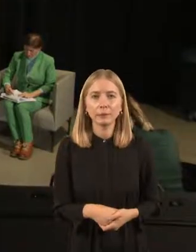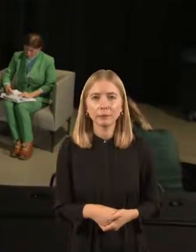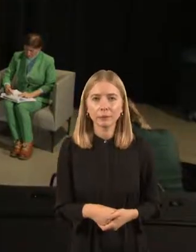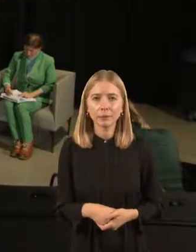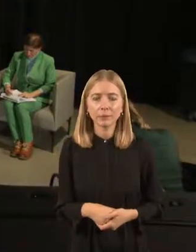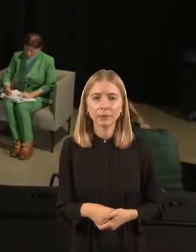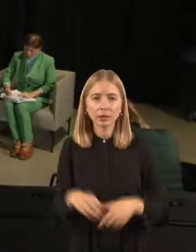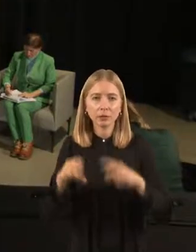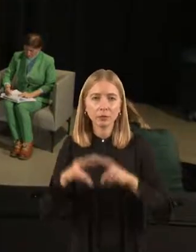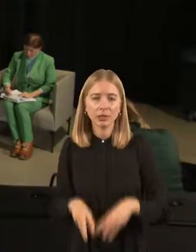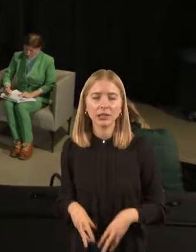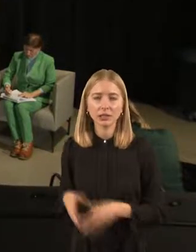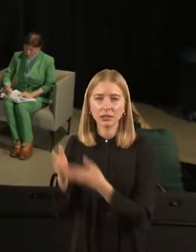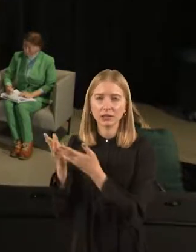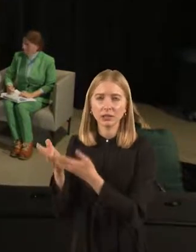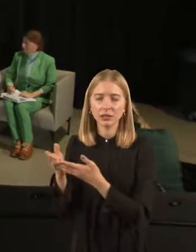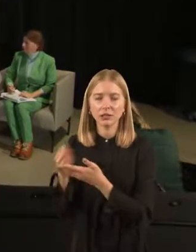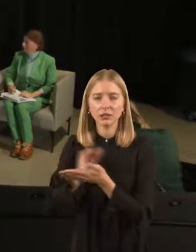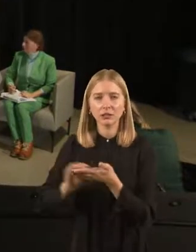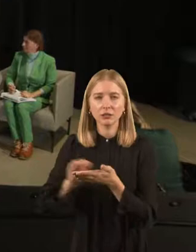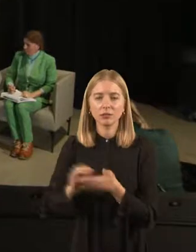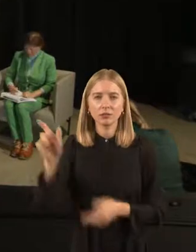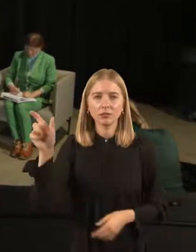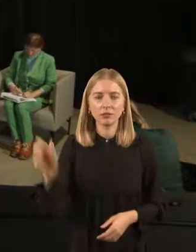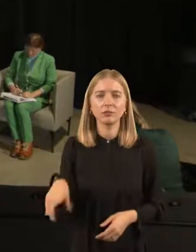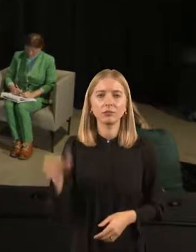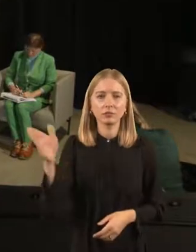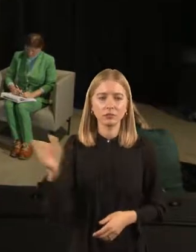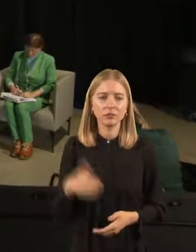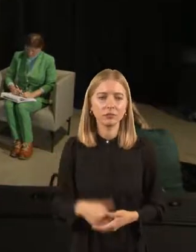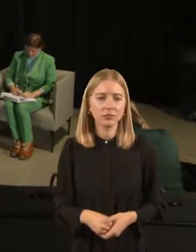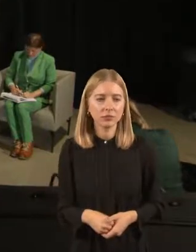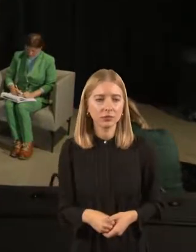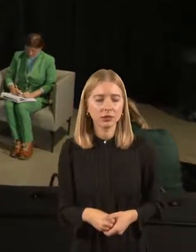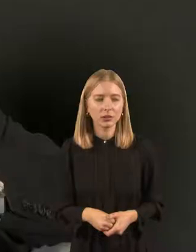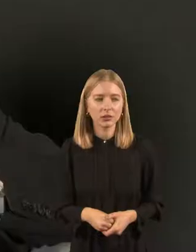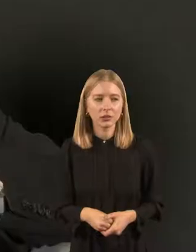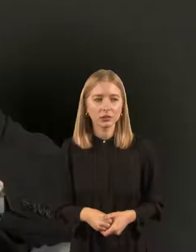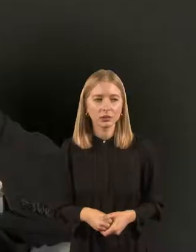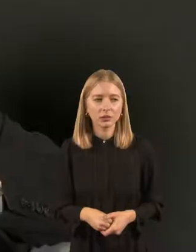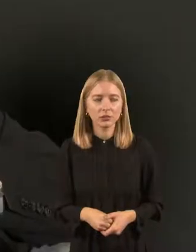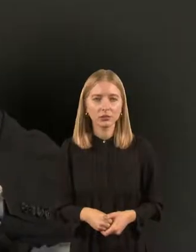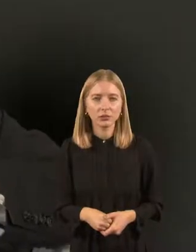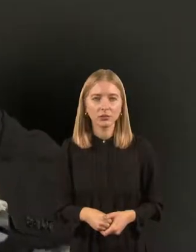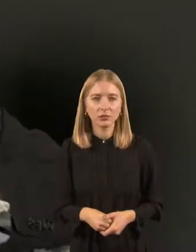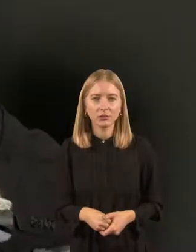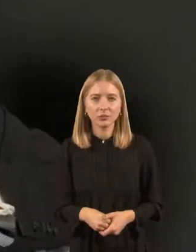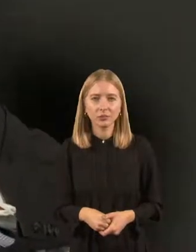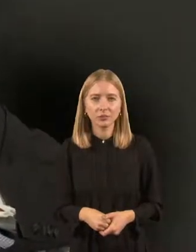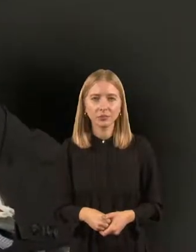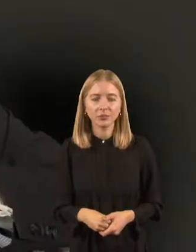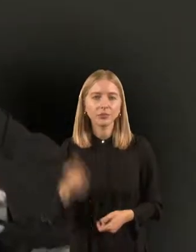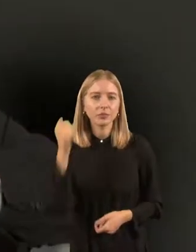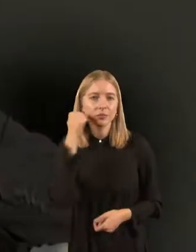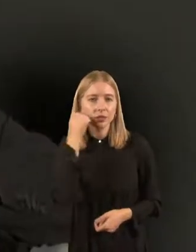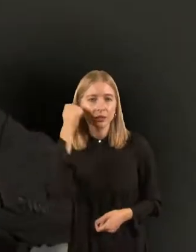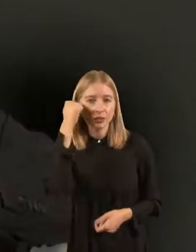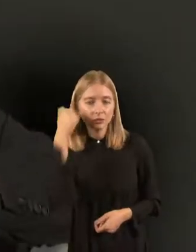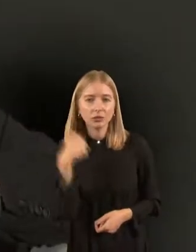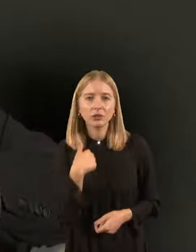now, thank you, Mr. Lacy. I would like to return to the first interventions of Justinas and Justina.